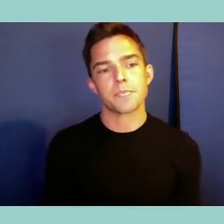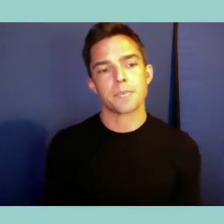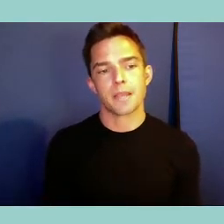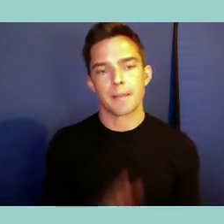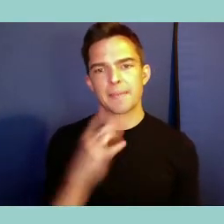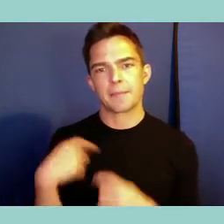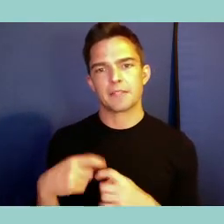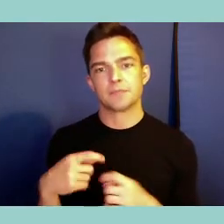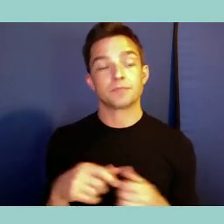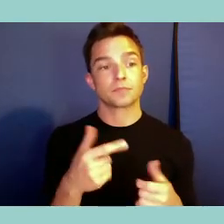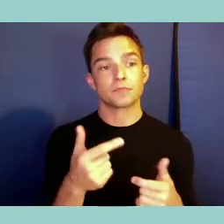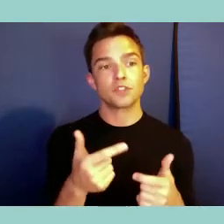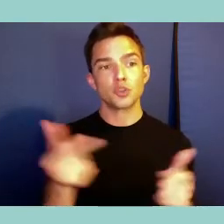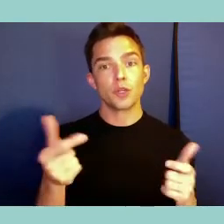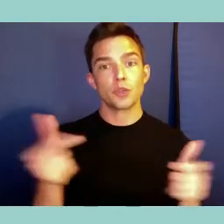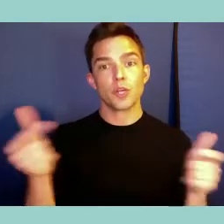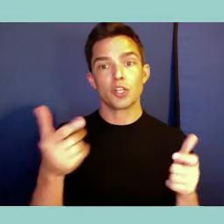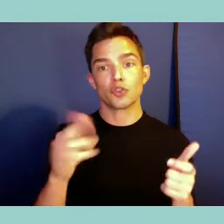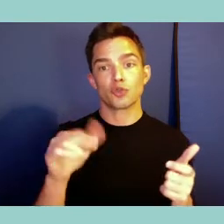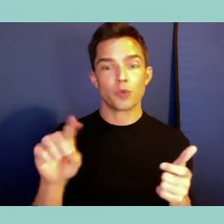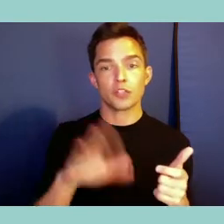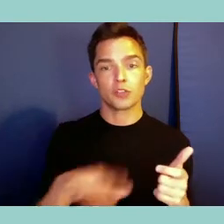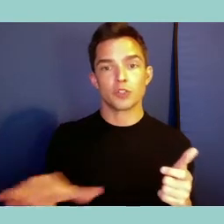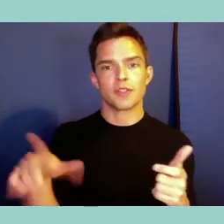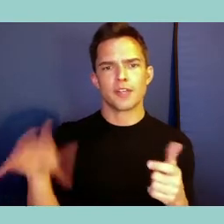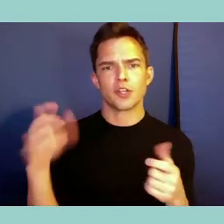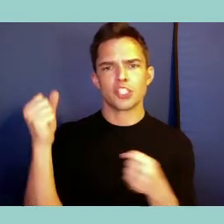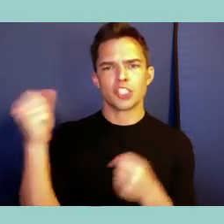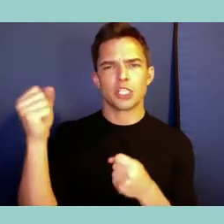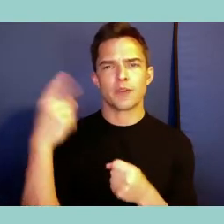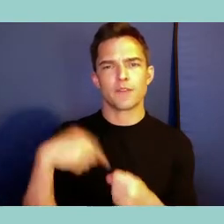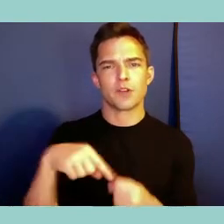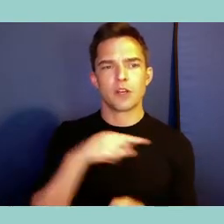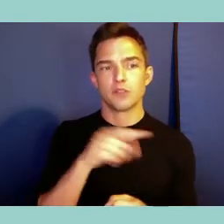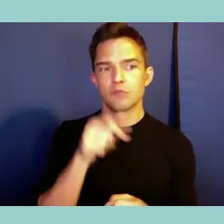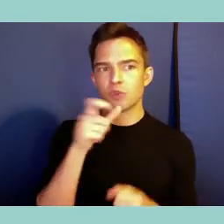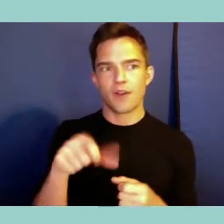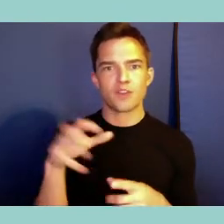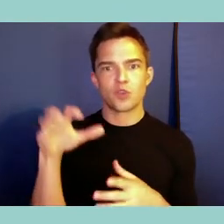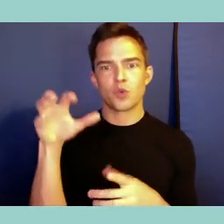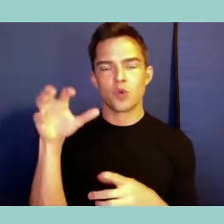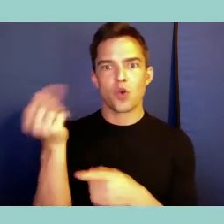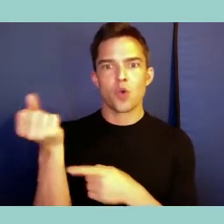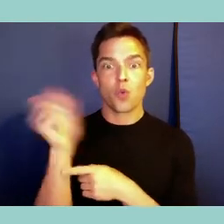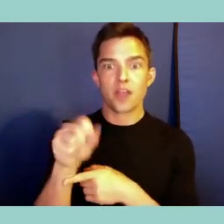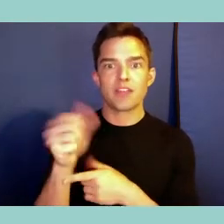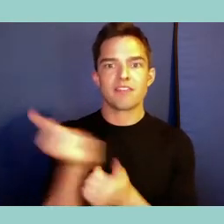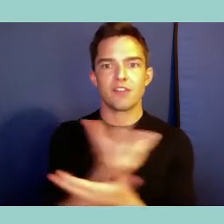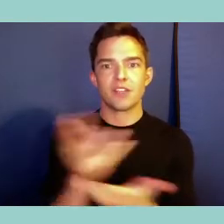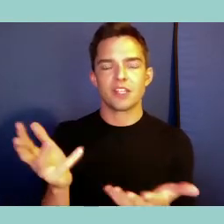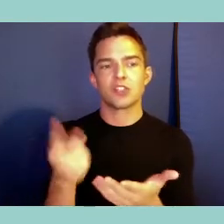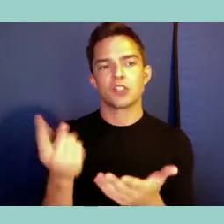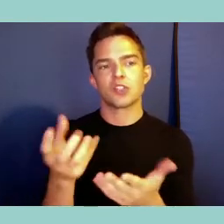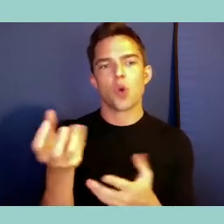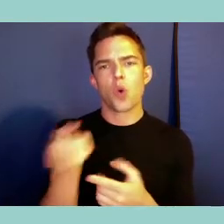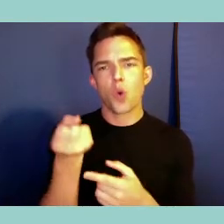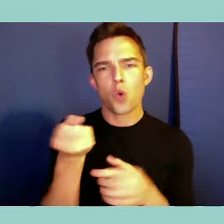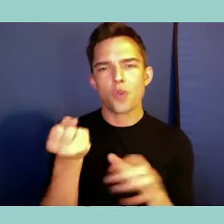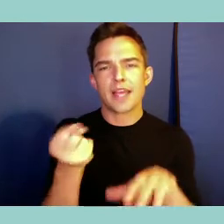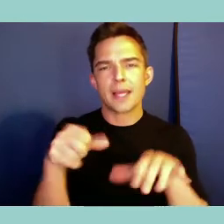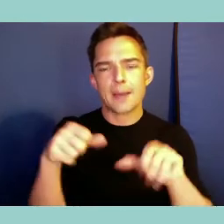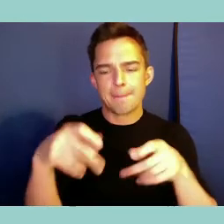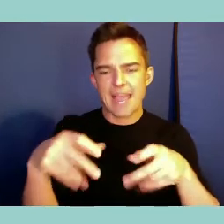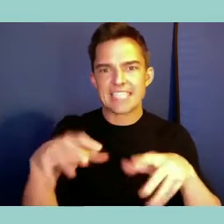My great-great-grandchildren are cheering us on. You don't have to win everything. Just hold the